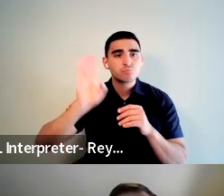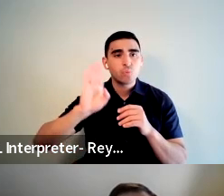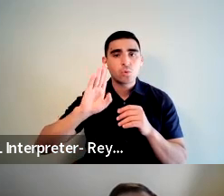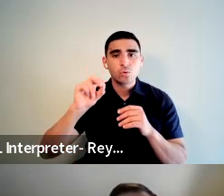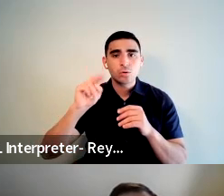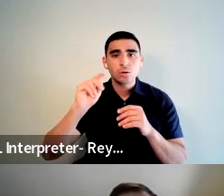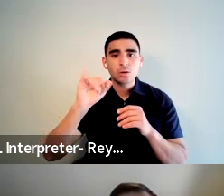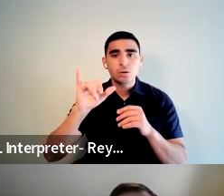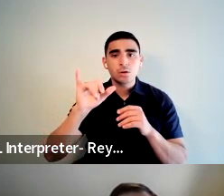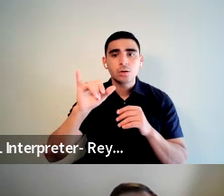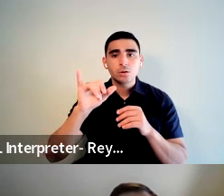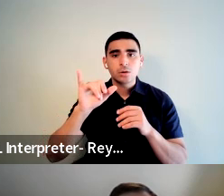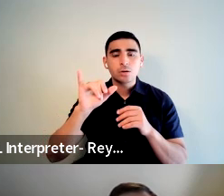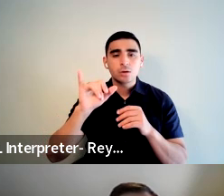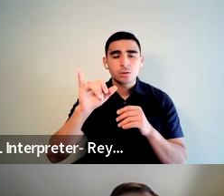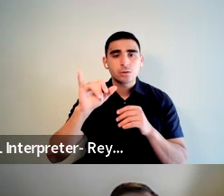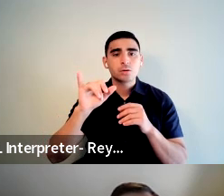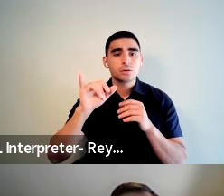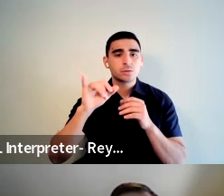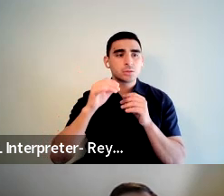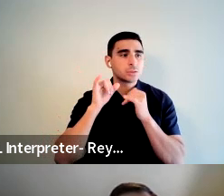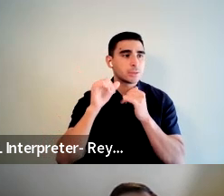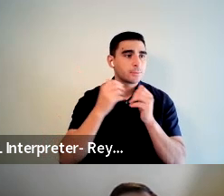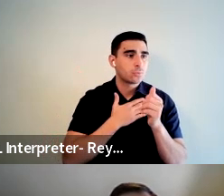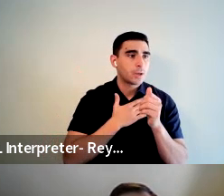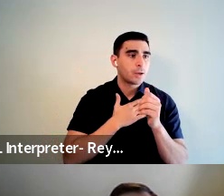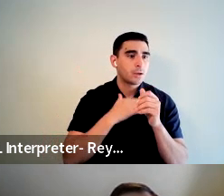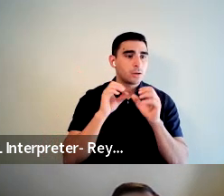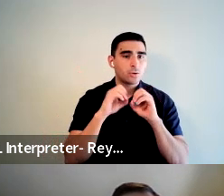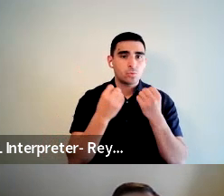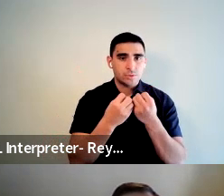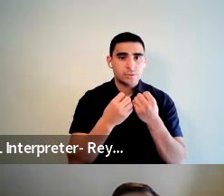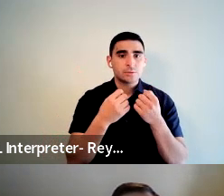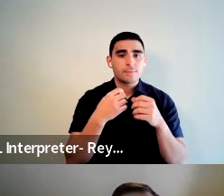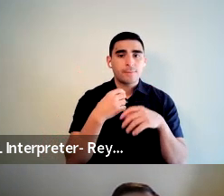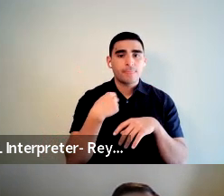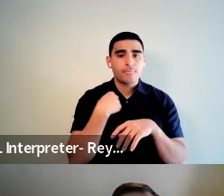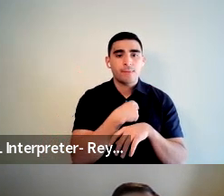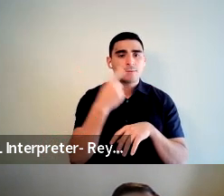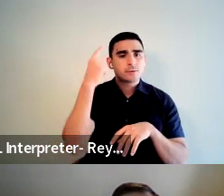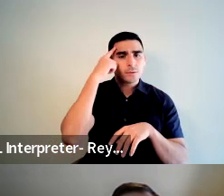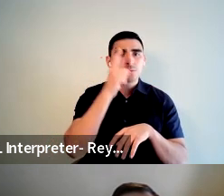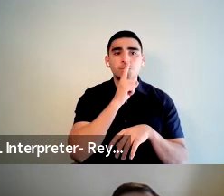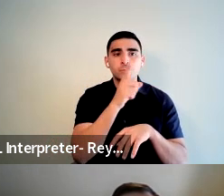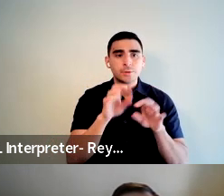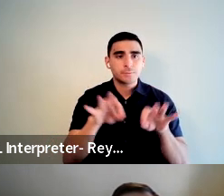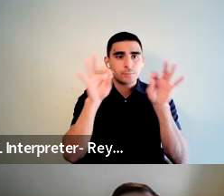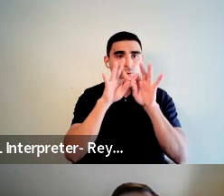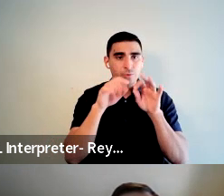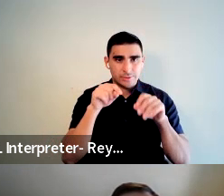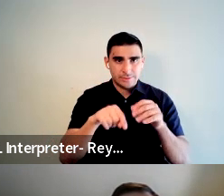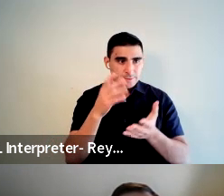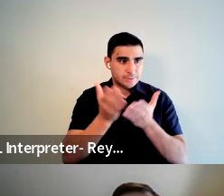and additionally with my organization. We just think that it is really important that this service,